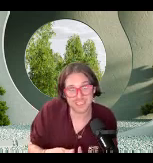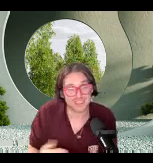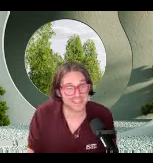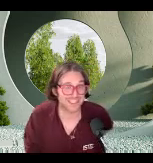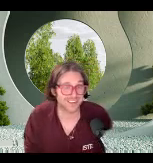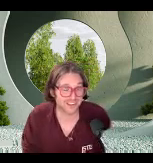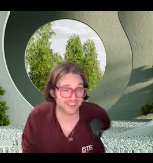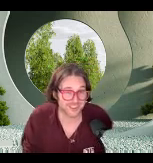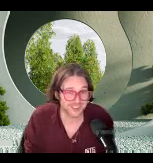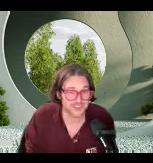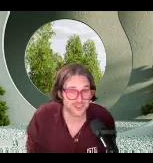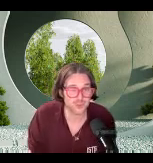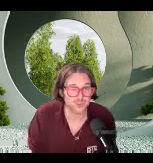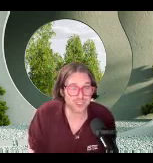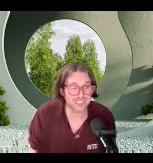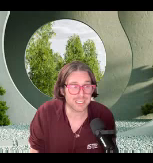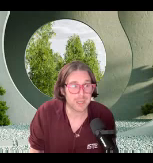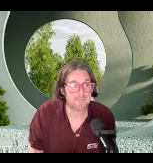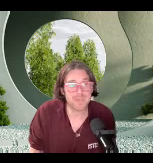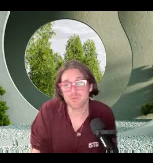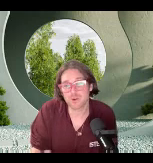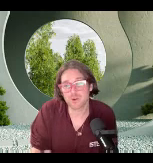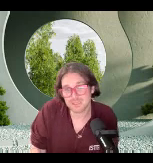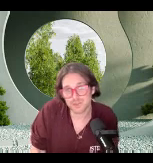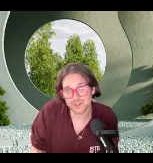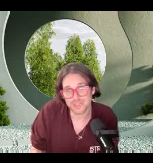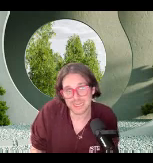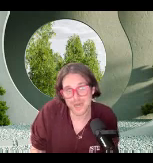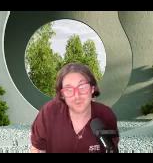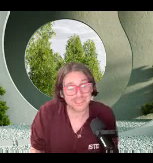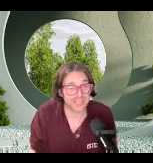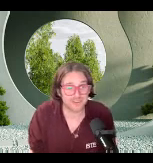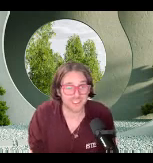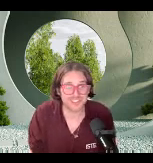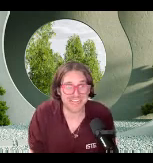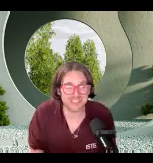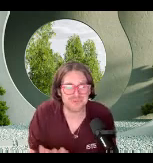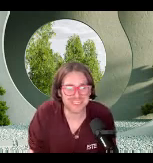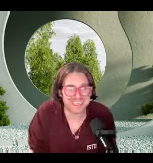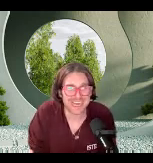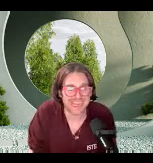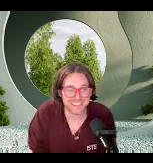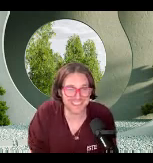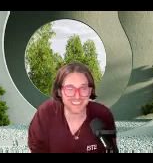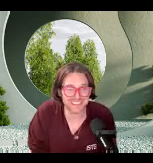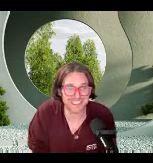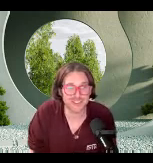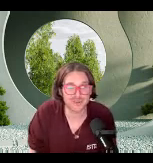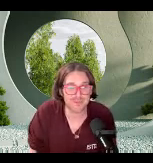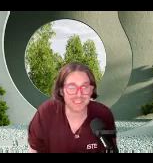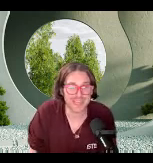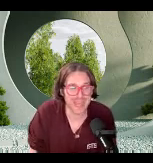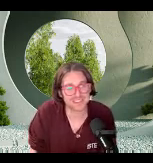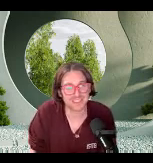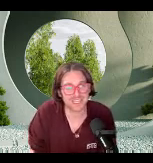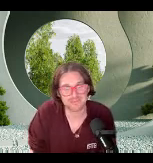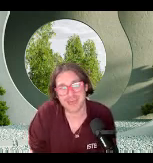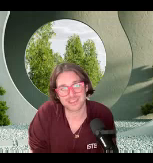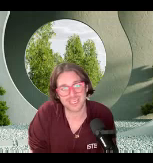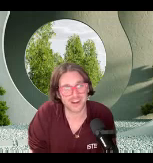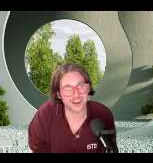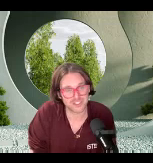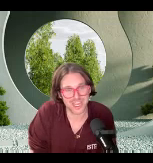use that identity and the identity of our learners to really make more accessible learning? How can we leverage that unique identity to make